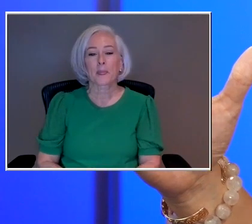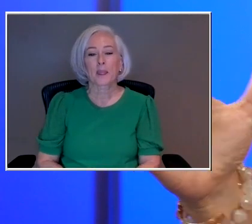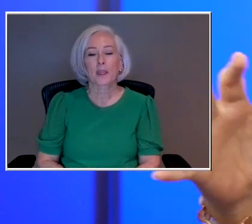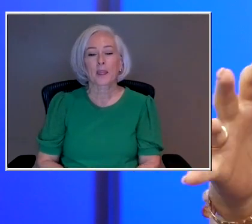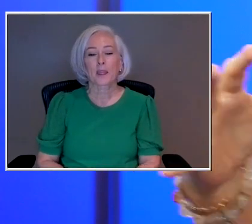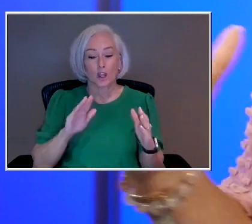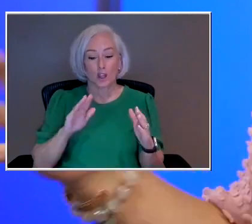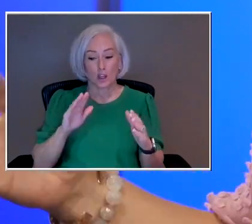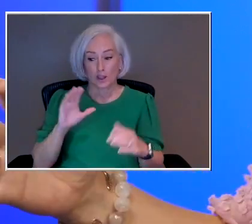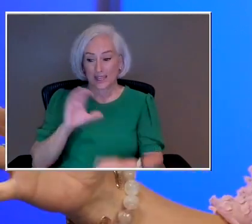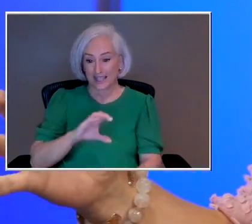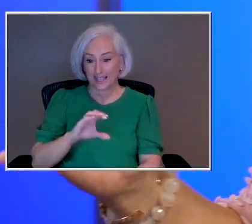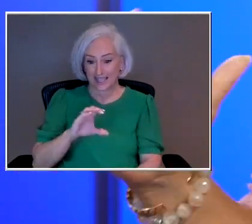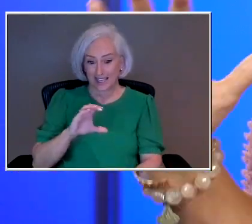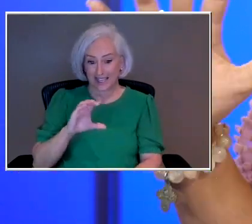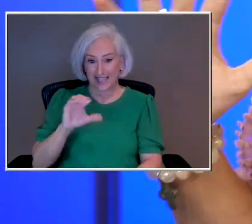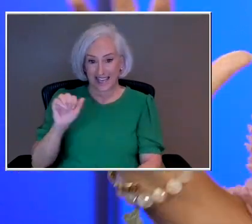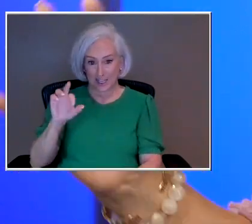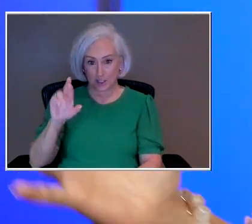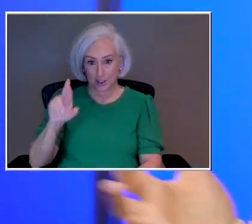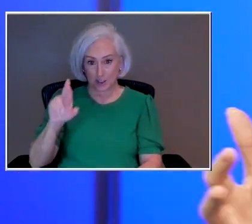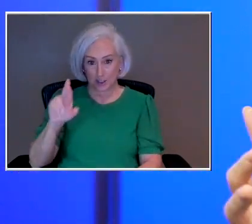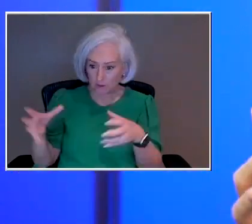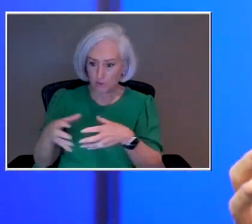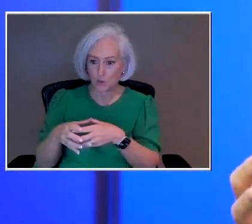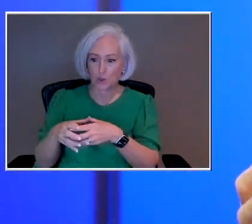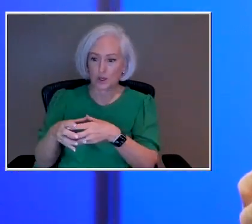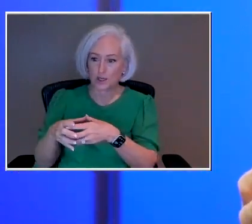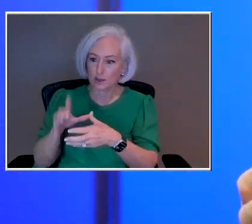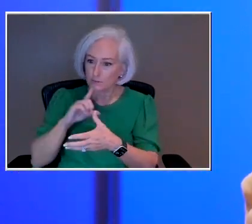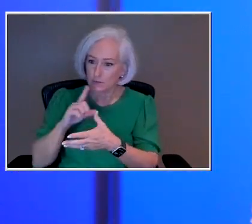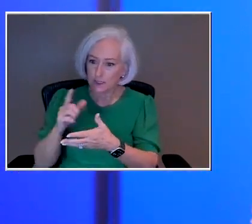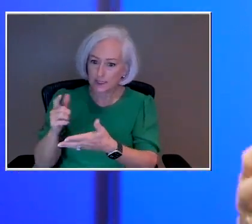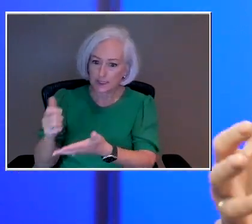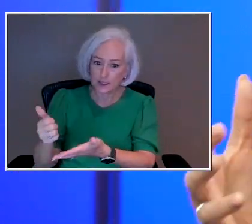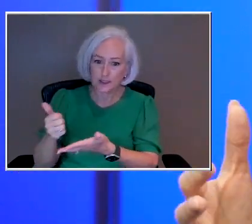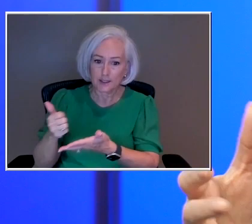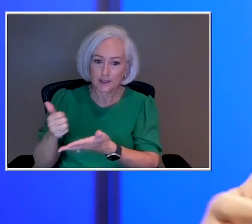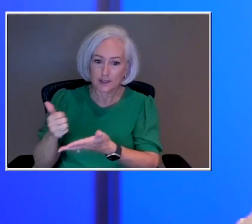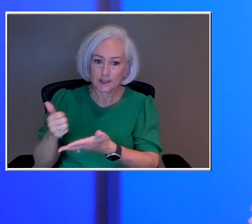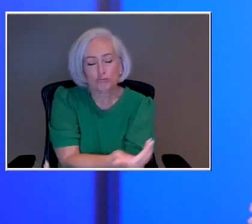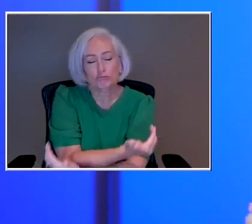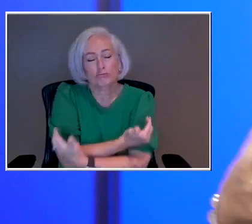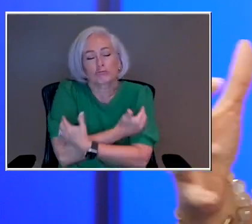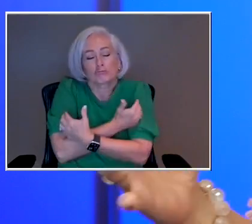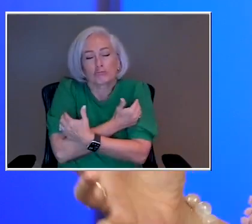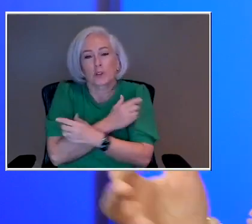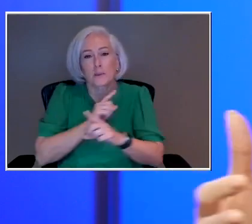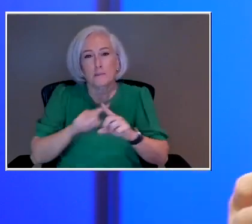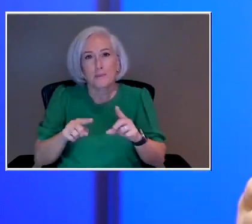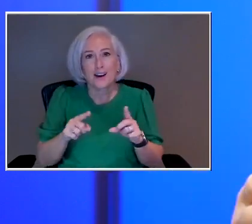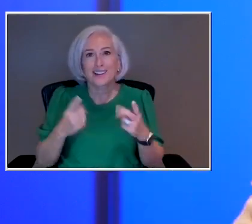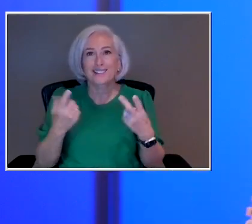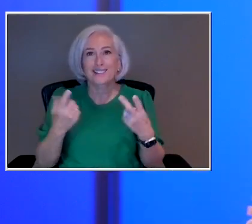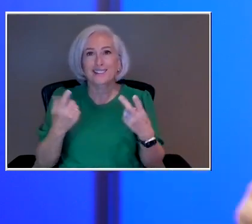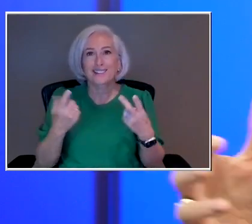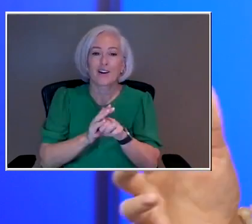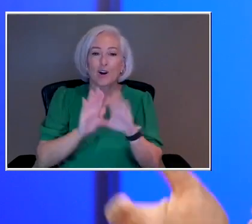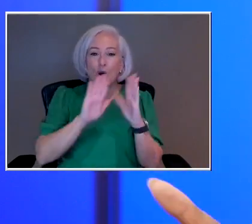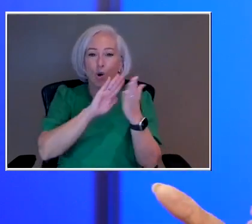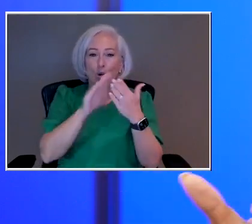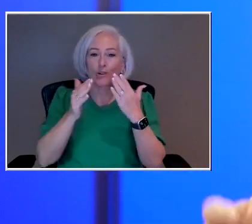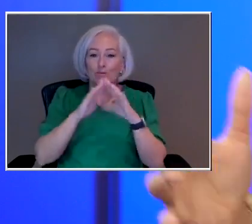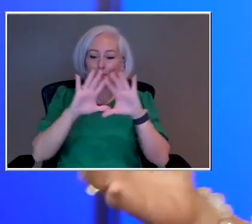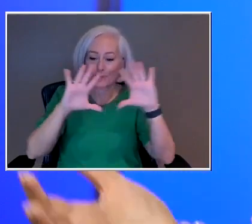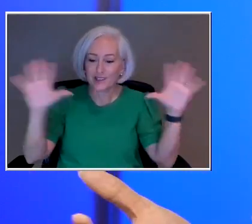extended outward, to the whole community to wrap themselves around you, like that you're not alone, that we were going through this with you, and